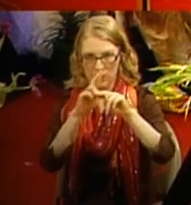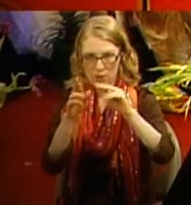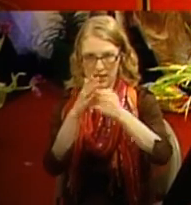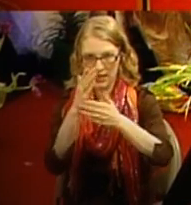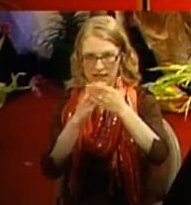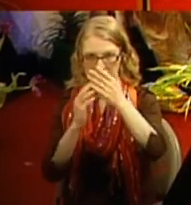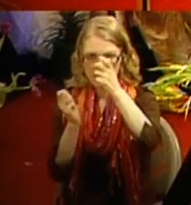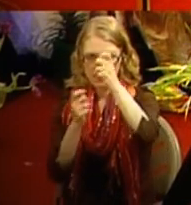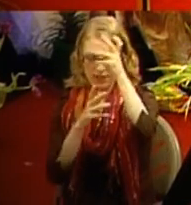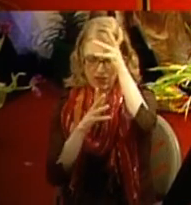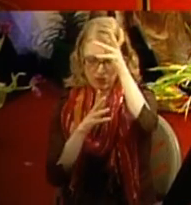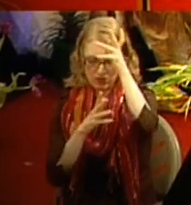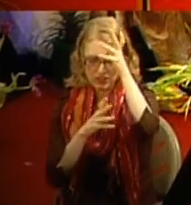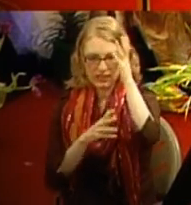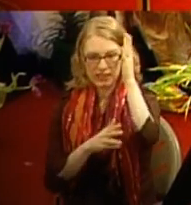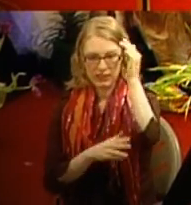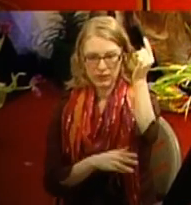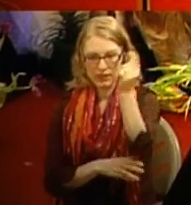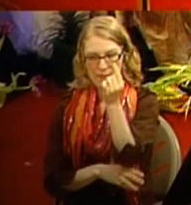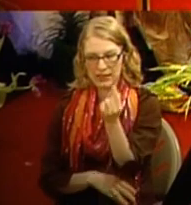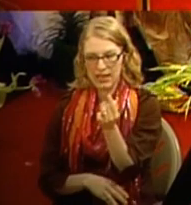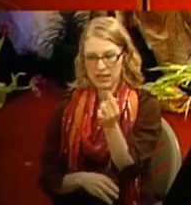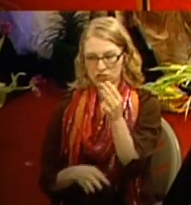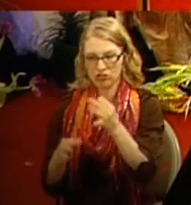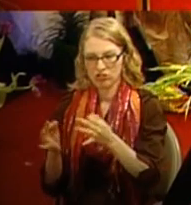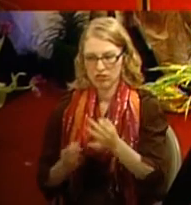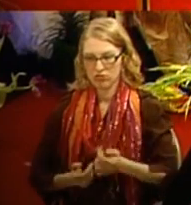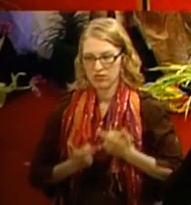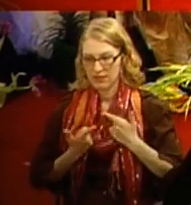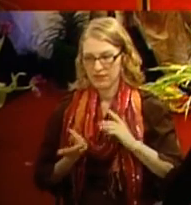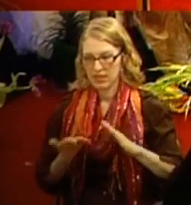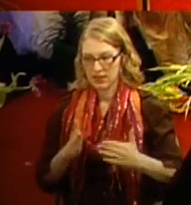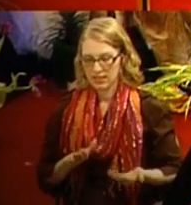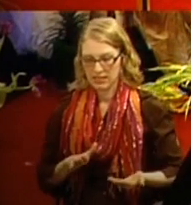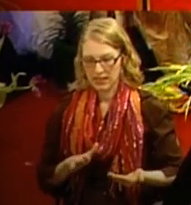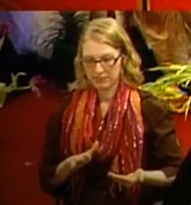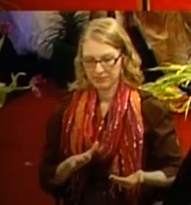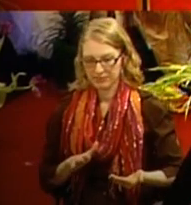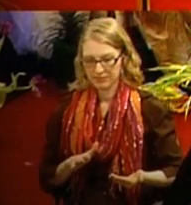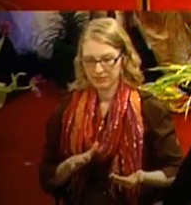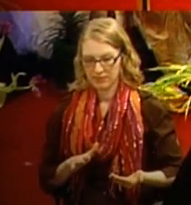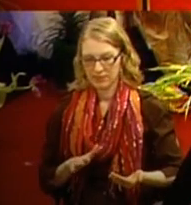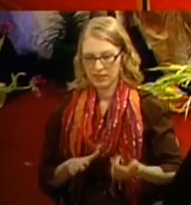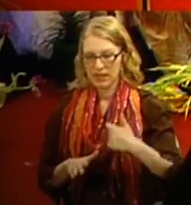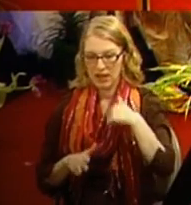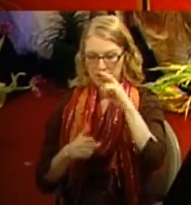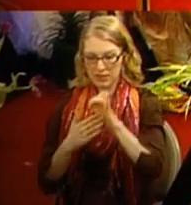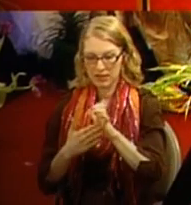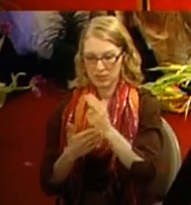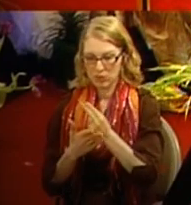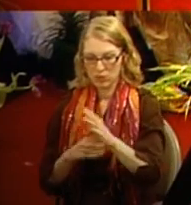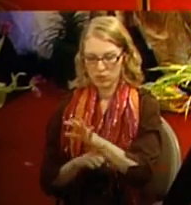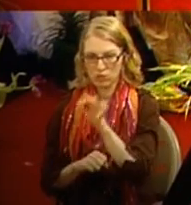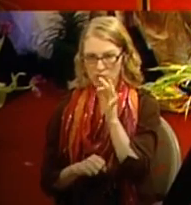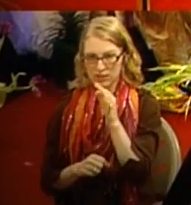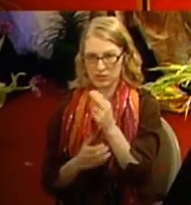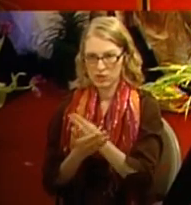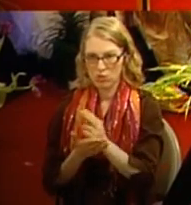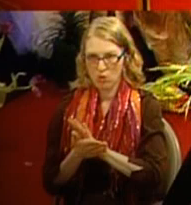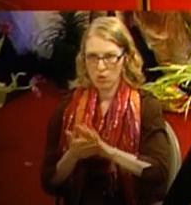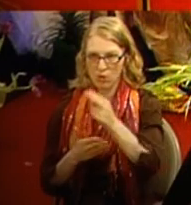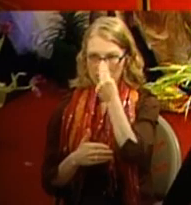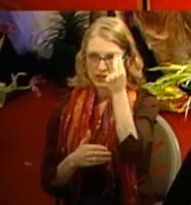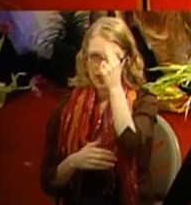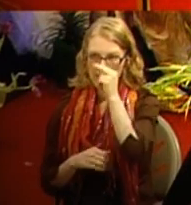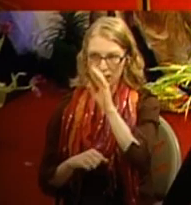seated at the right hand of the Father. He will come again to judge the living and the dead. I believe in the Holy Spirit, the